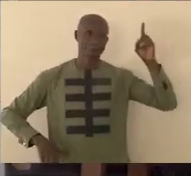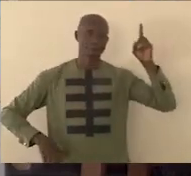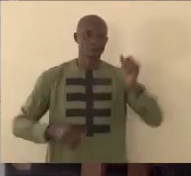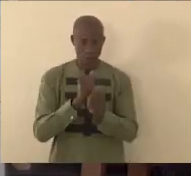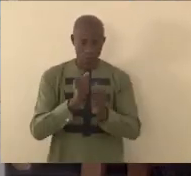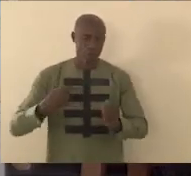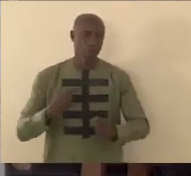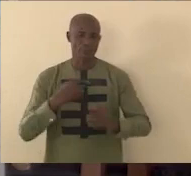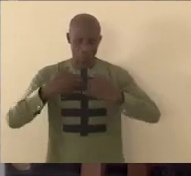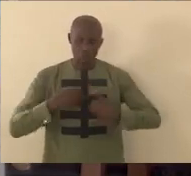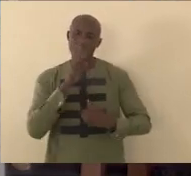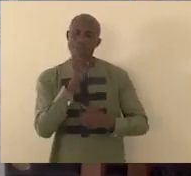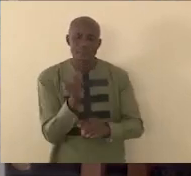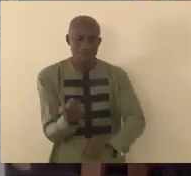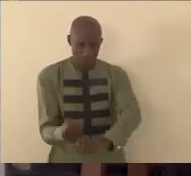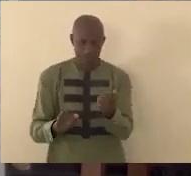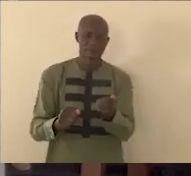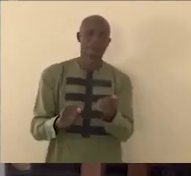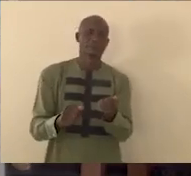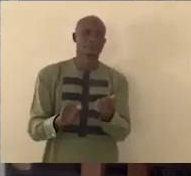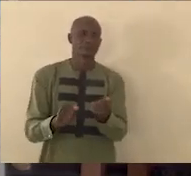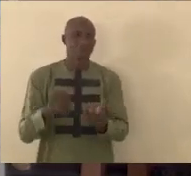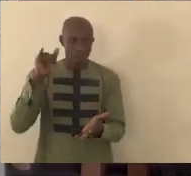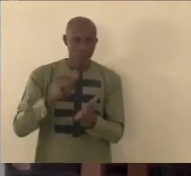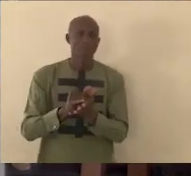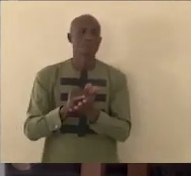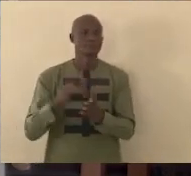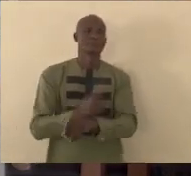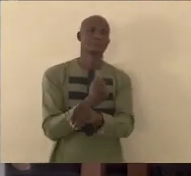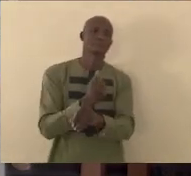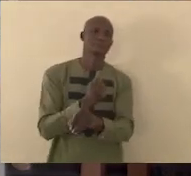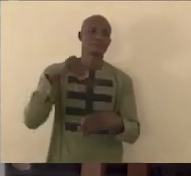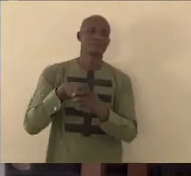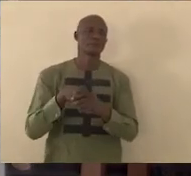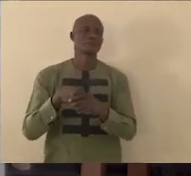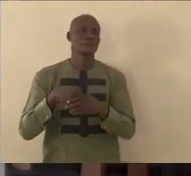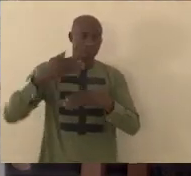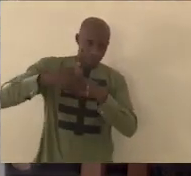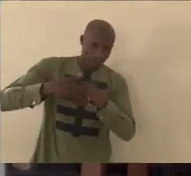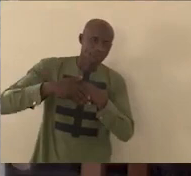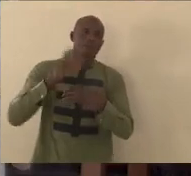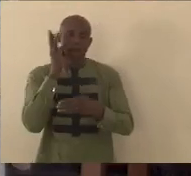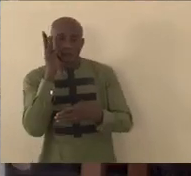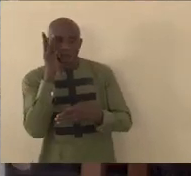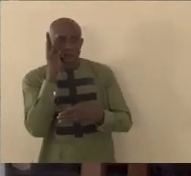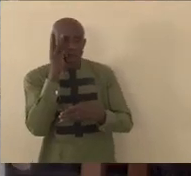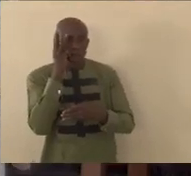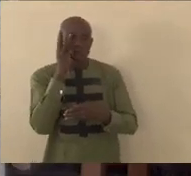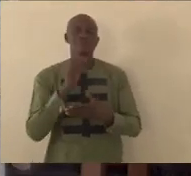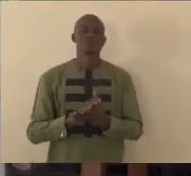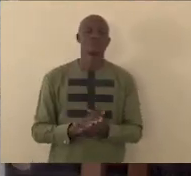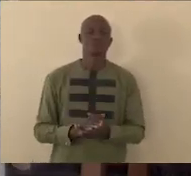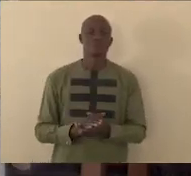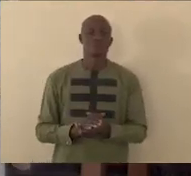Christ in which we have been baptized, is the blood of Christ that we take in communion, is that blood thicker than the blood of